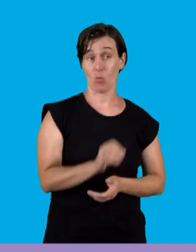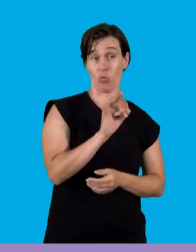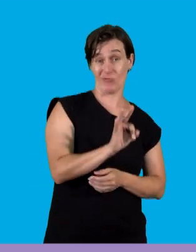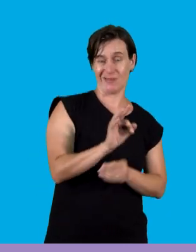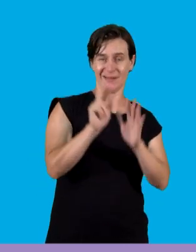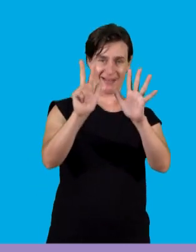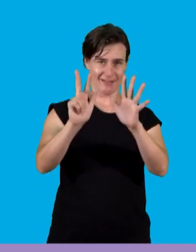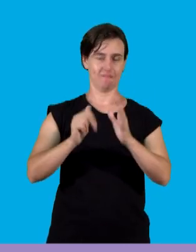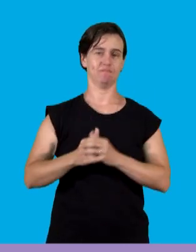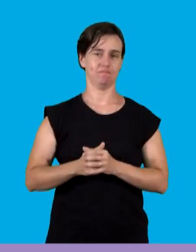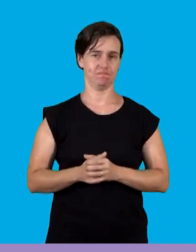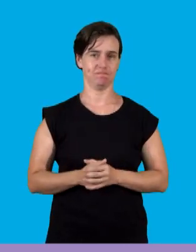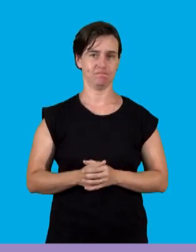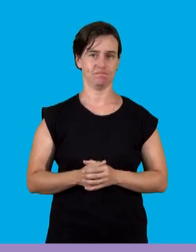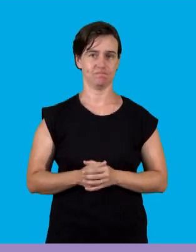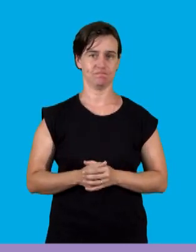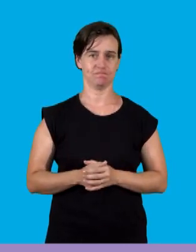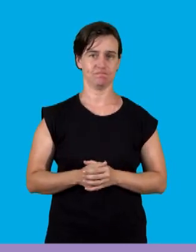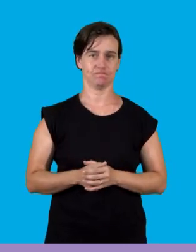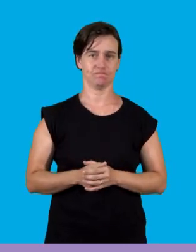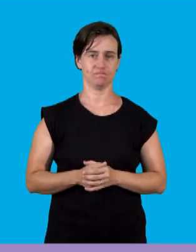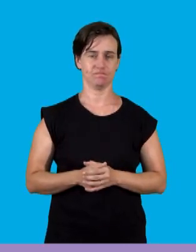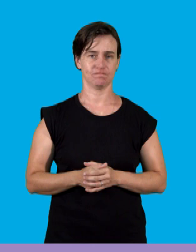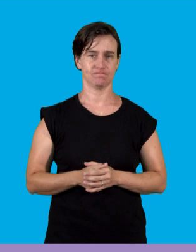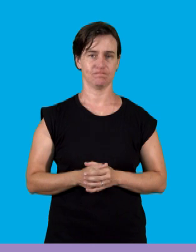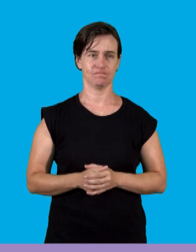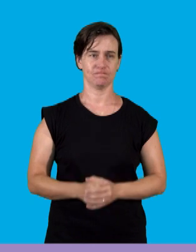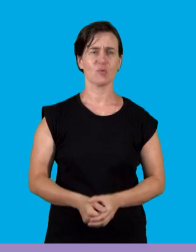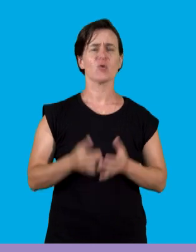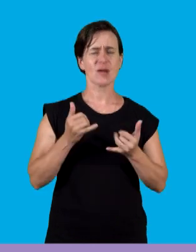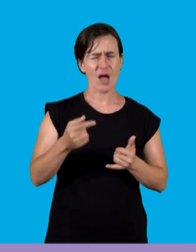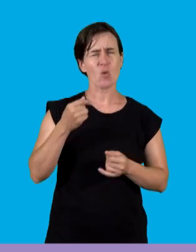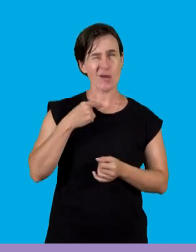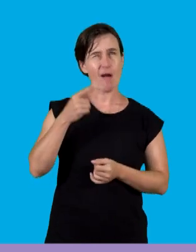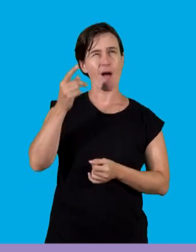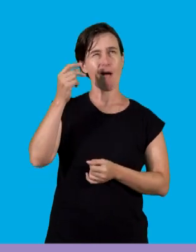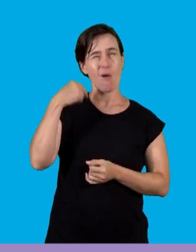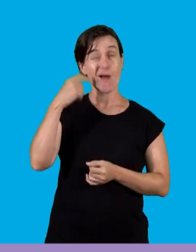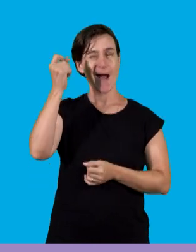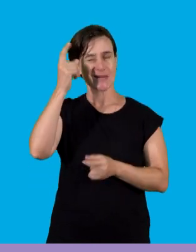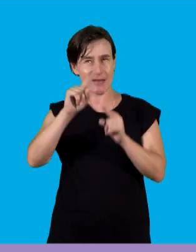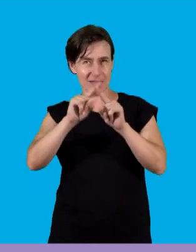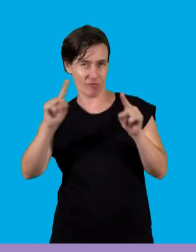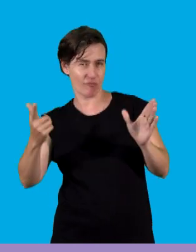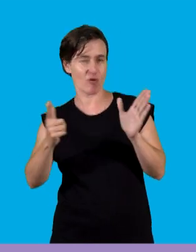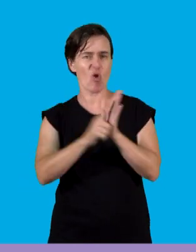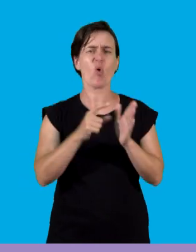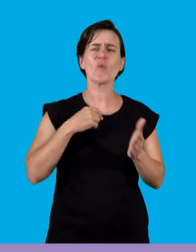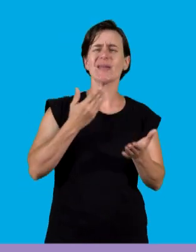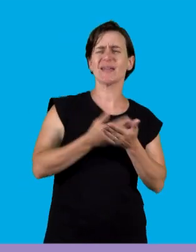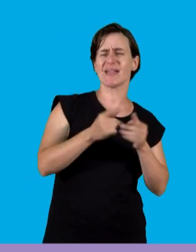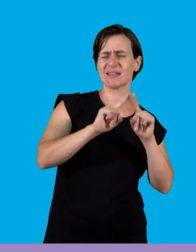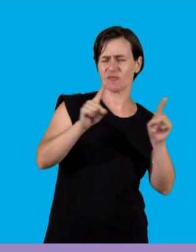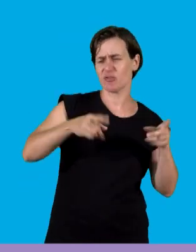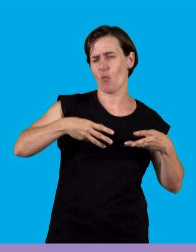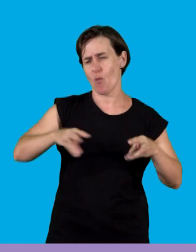3 exponent 8. And of course, because now we know our different laws, we can use different methods